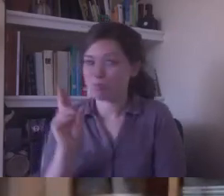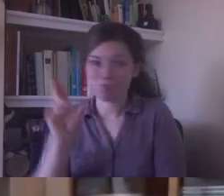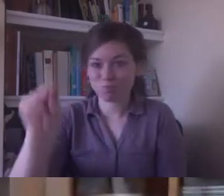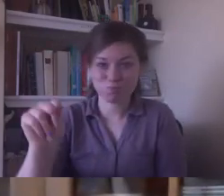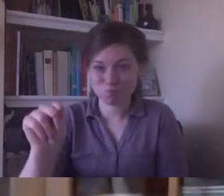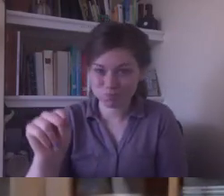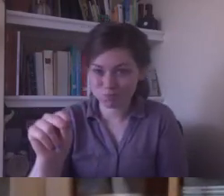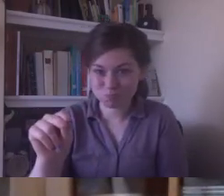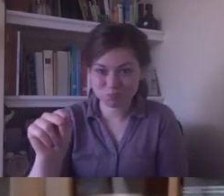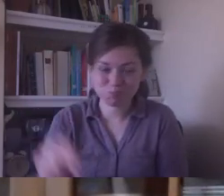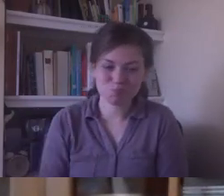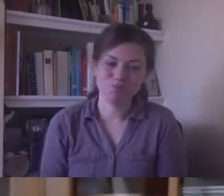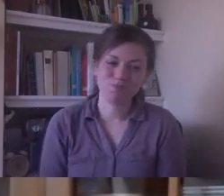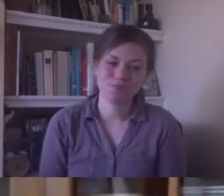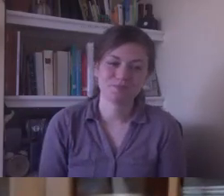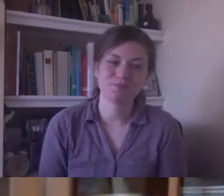Norbert.